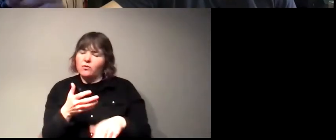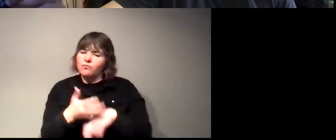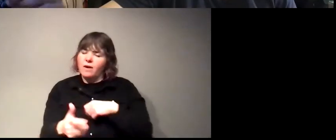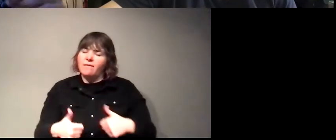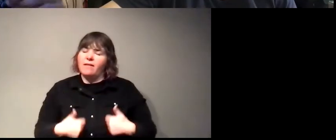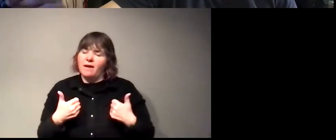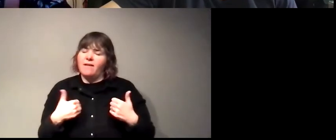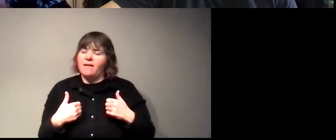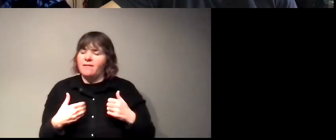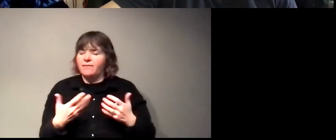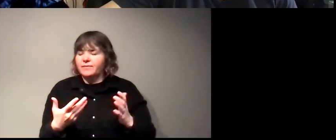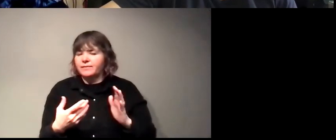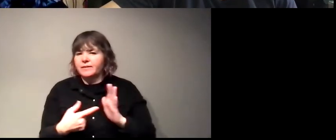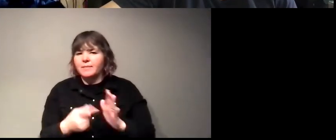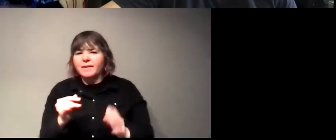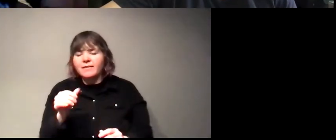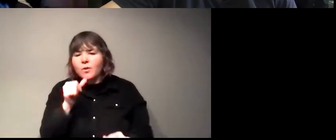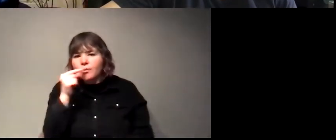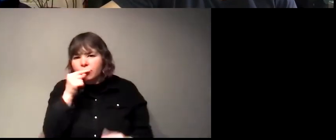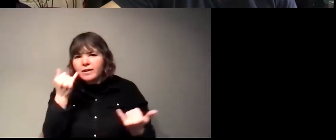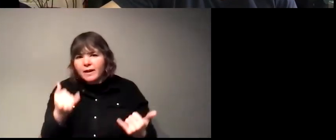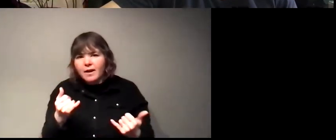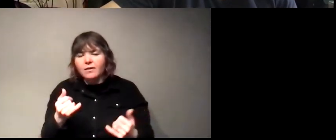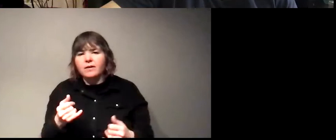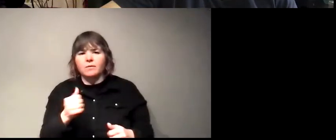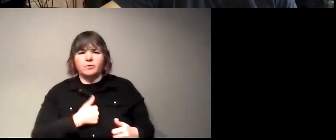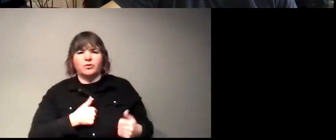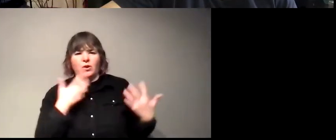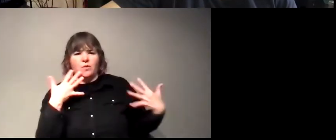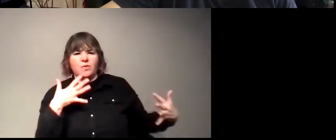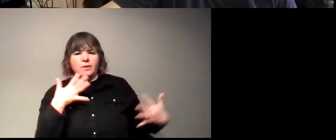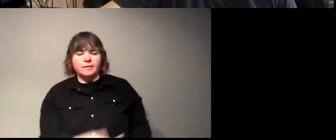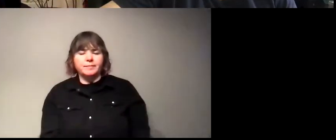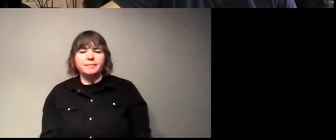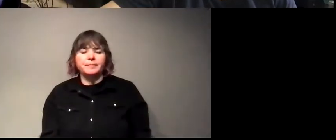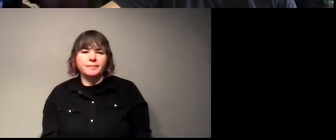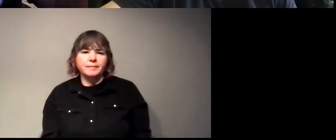signs of, like, if you don't brush your teeth now. Pardon me, let me close this real quick.